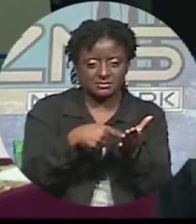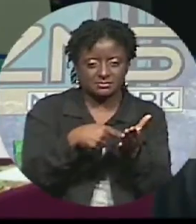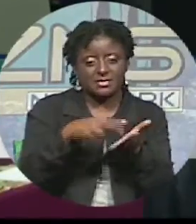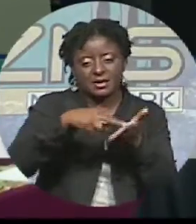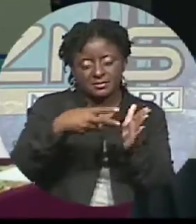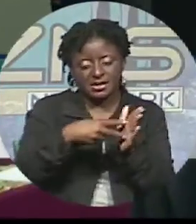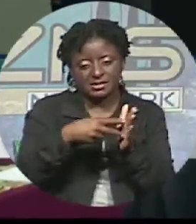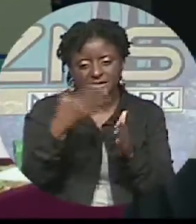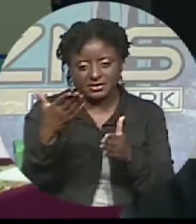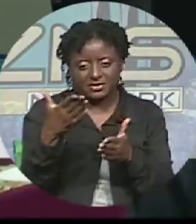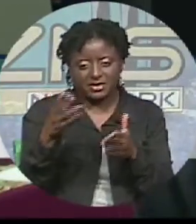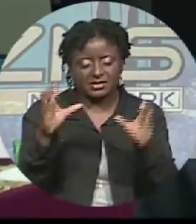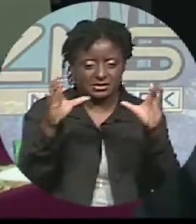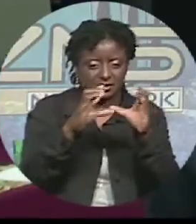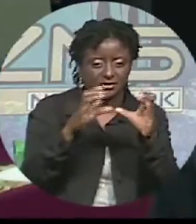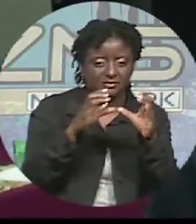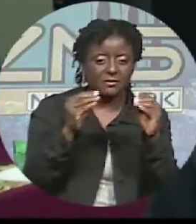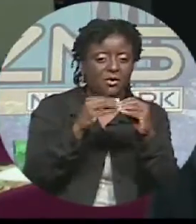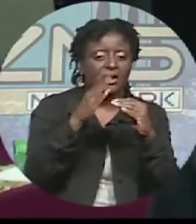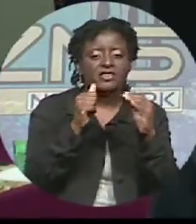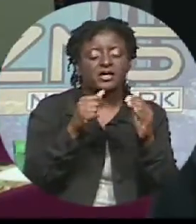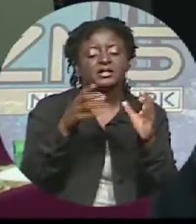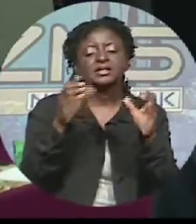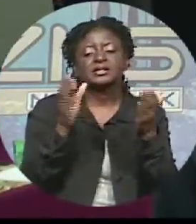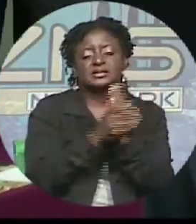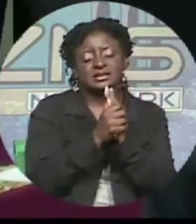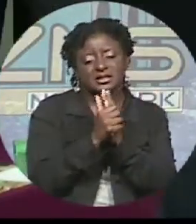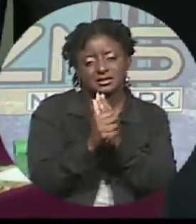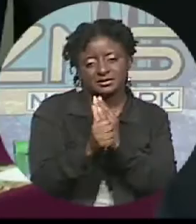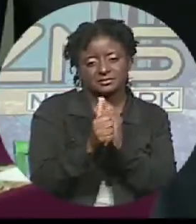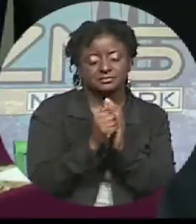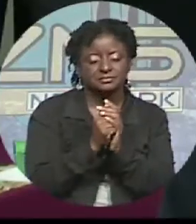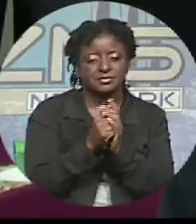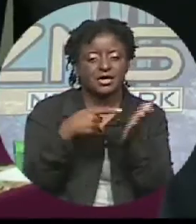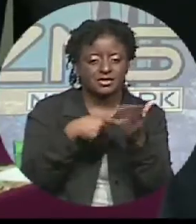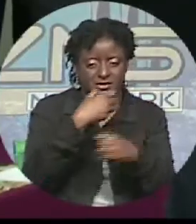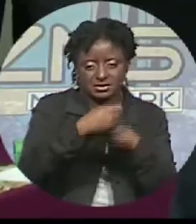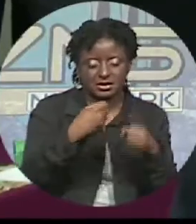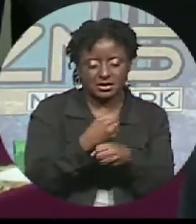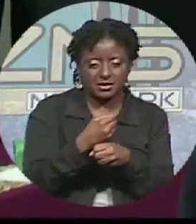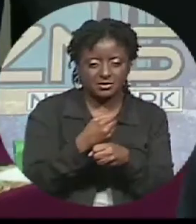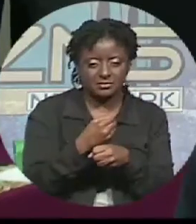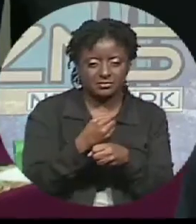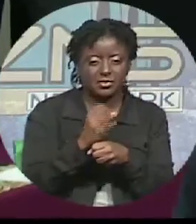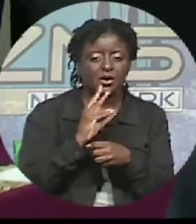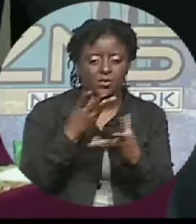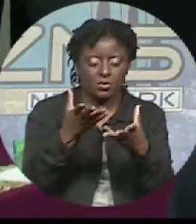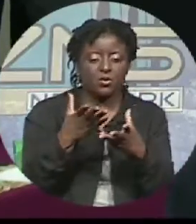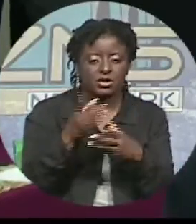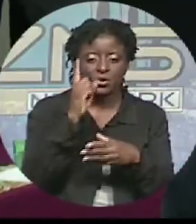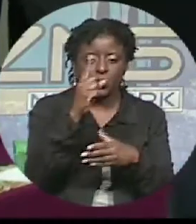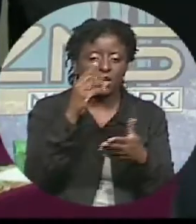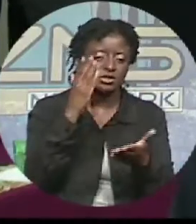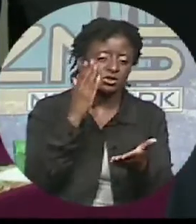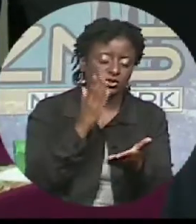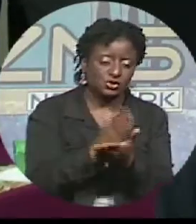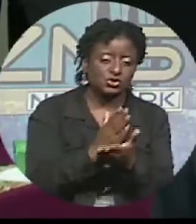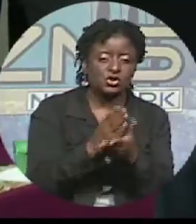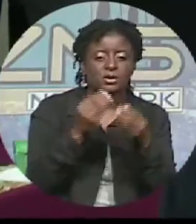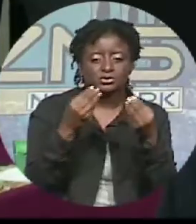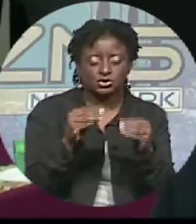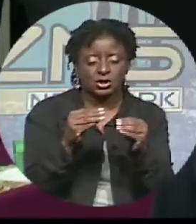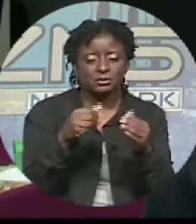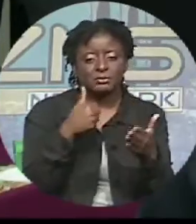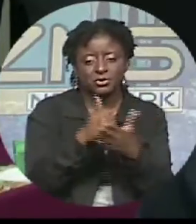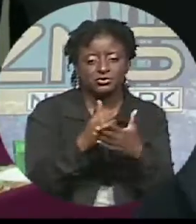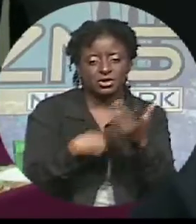skill, that they can actually utilize it to further their studies. This year we wanted to make it more of a one-stop shop approach, that they can come in and